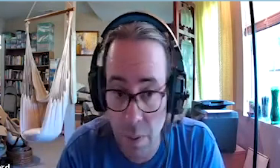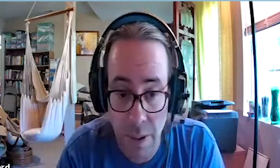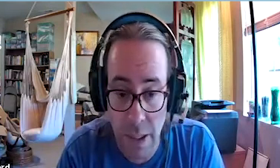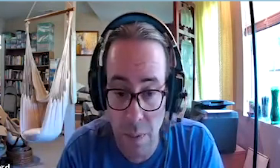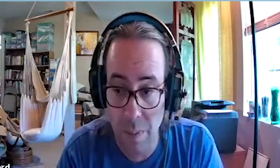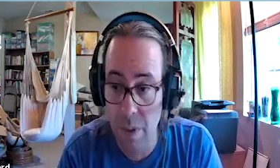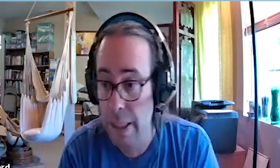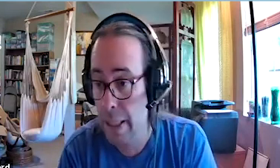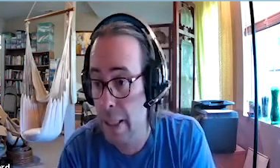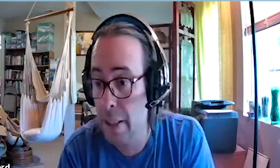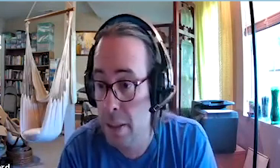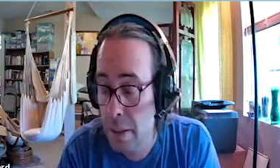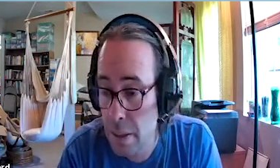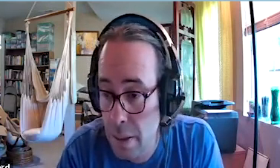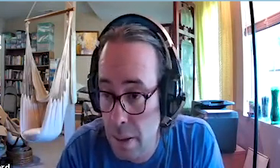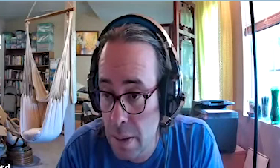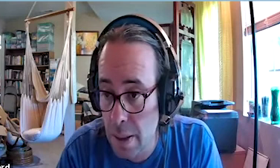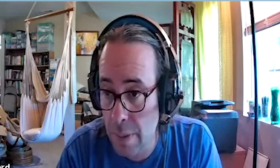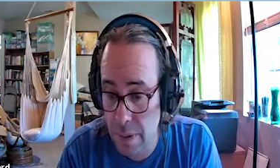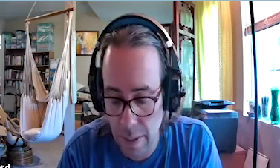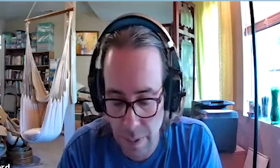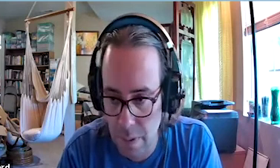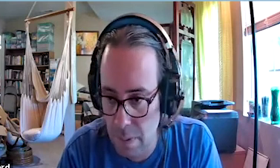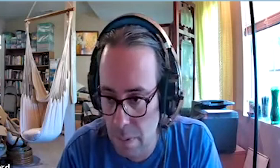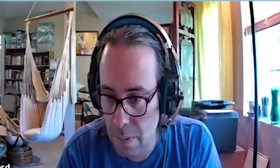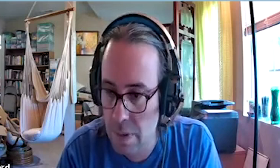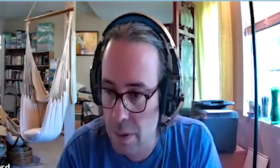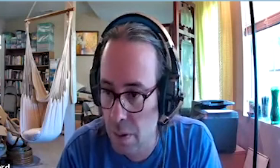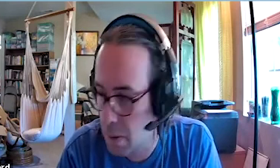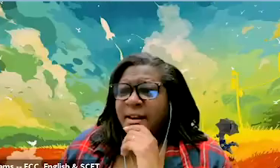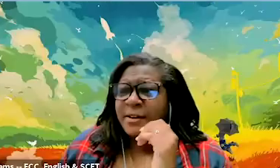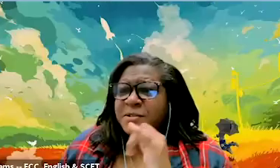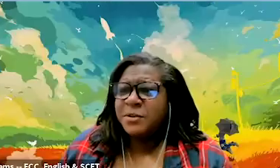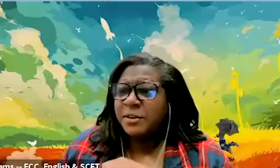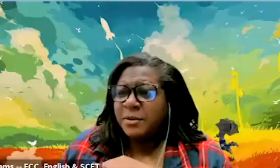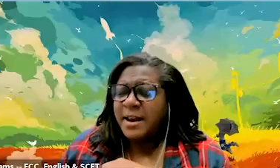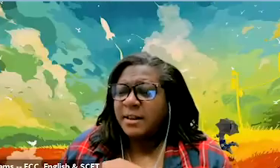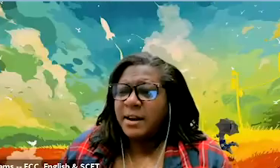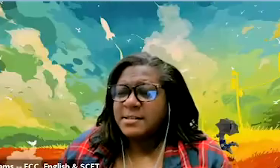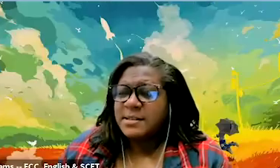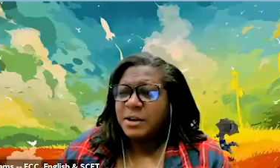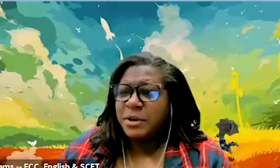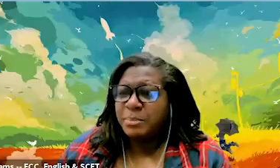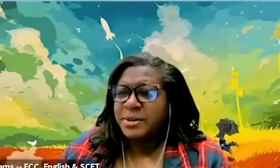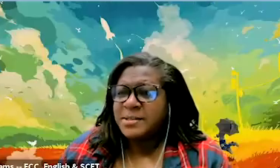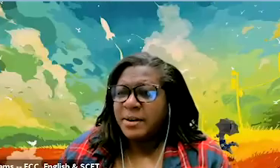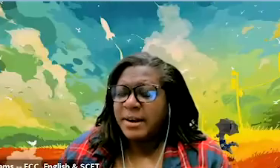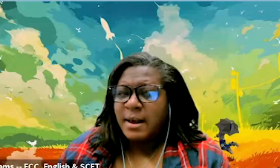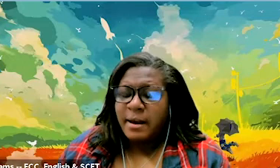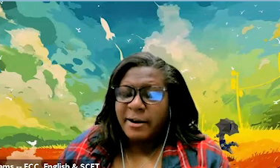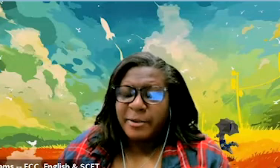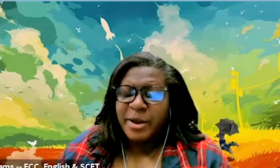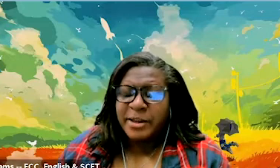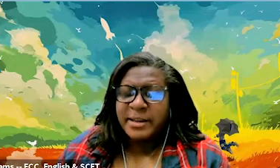also very well attended. We'll be doing that again. And that was, and we've got student loan debt clinics the union puts